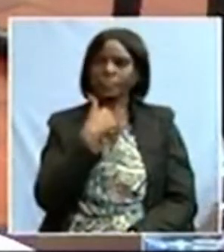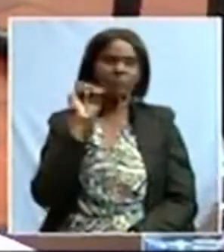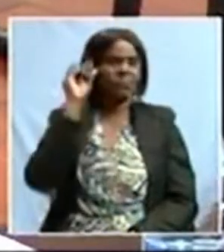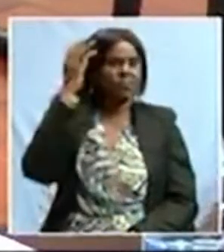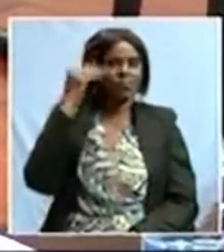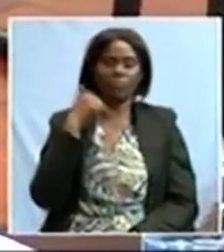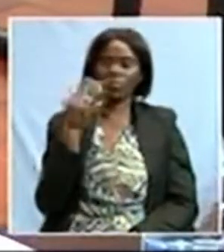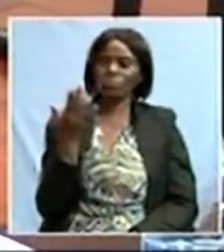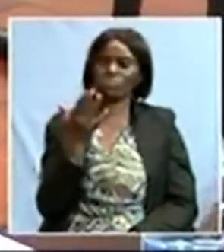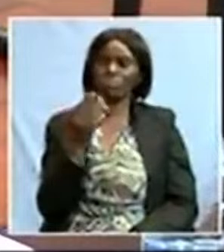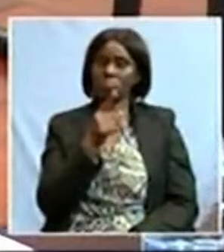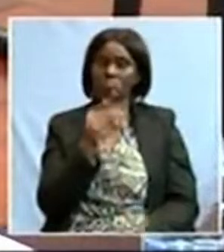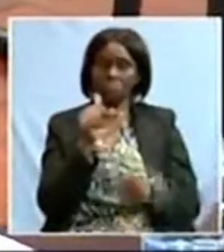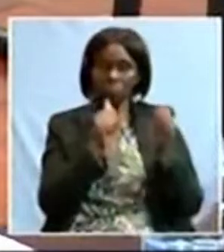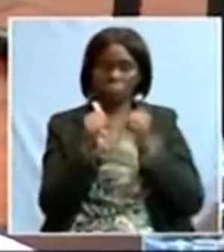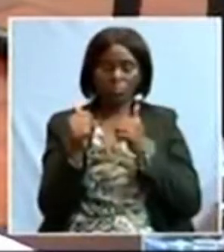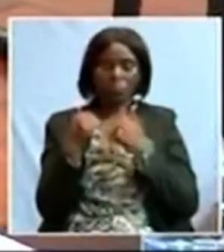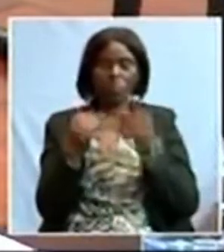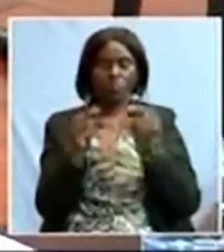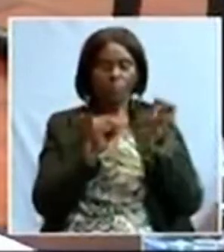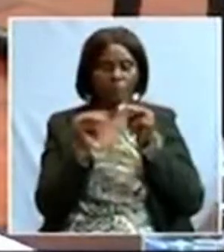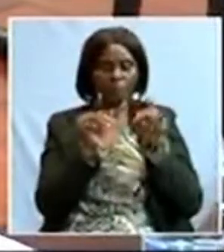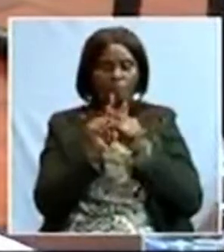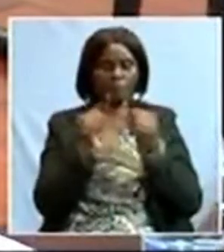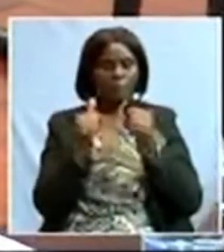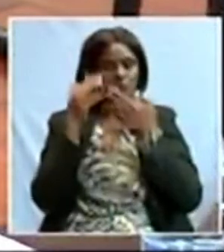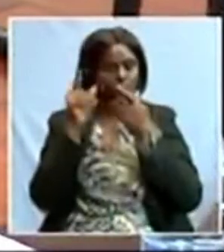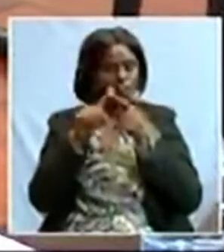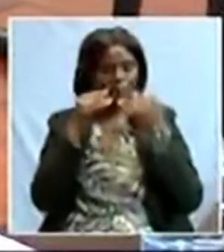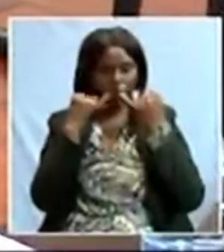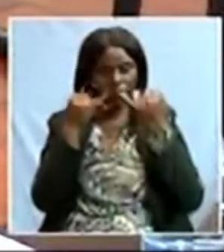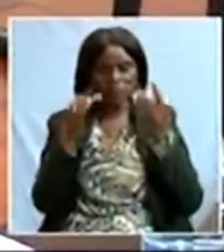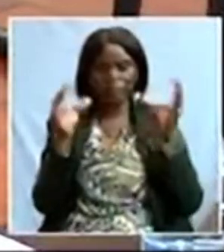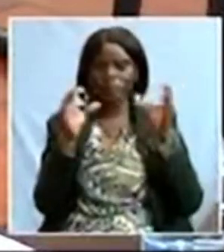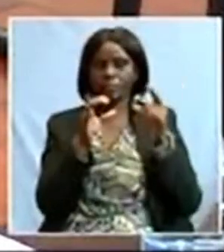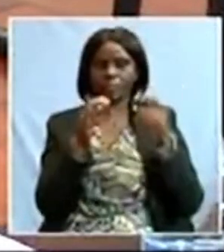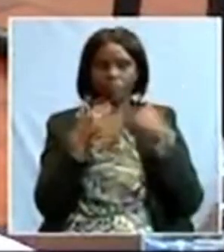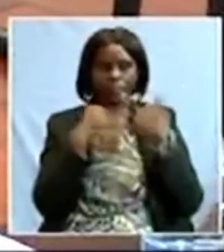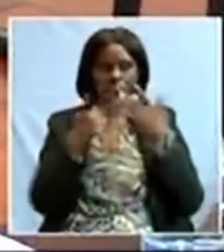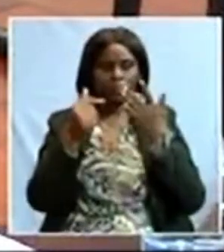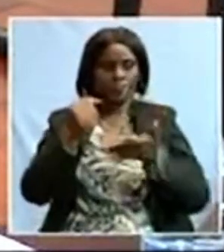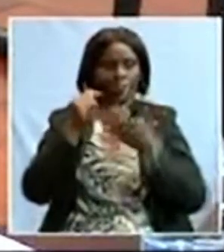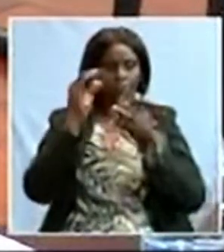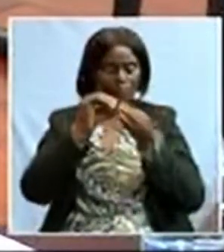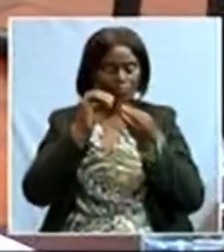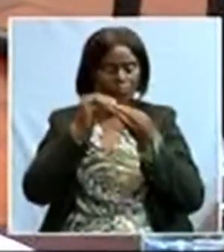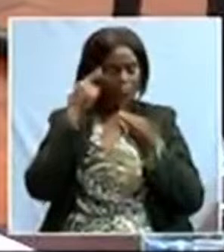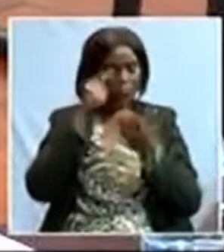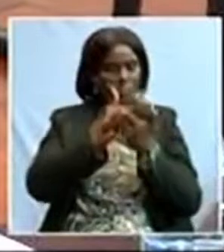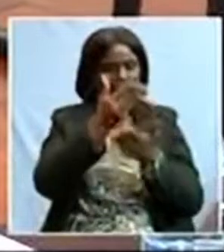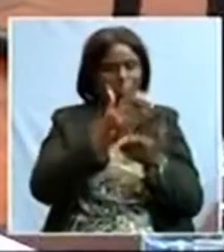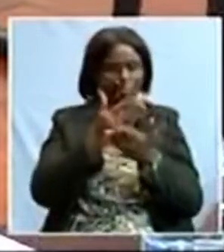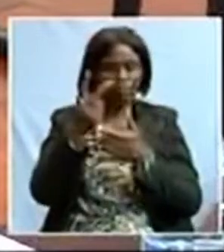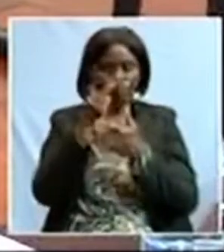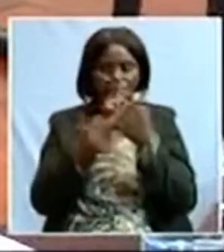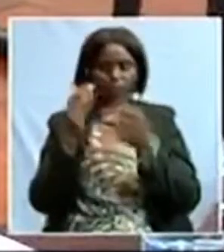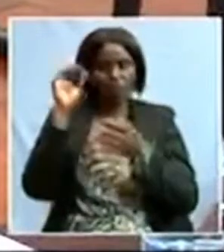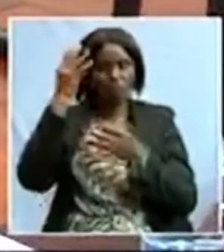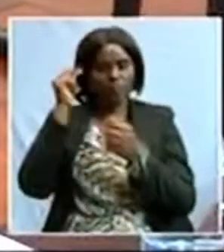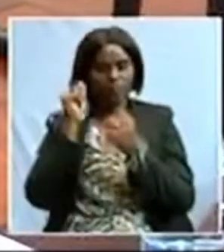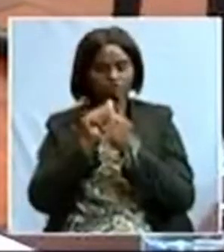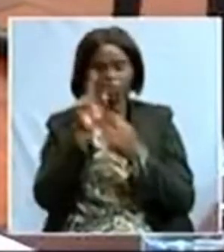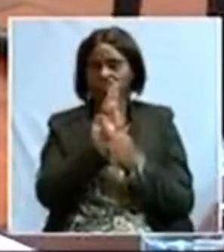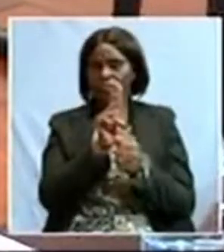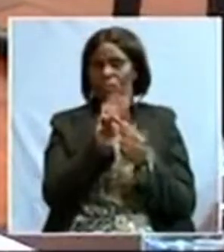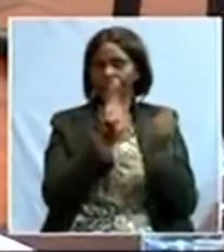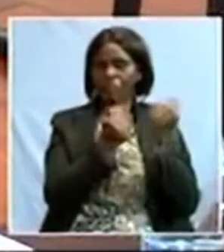ambulance. Action taken. Management wishes to state that the council has budgeted for procurement of both the ambulance and